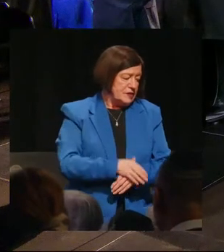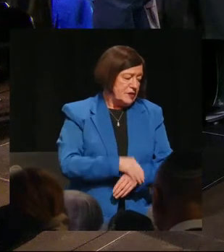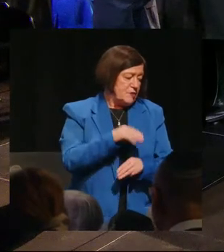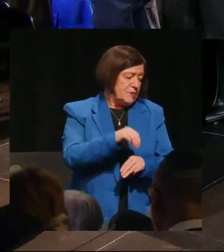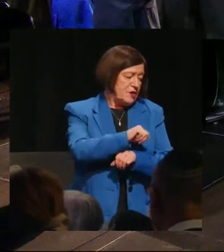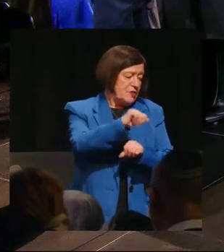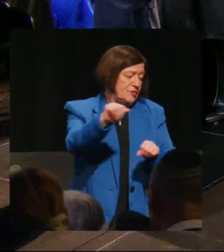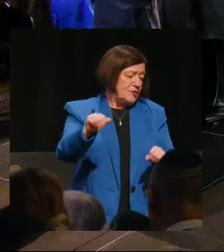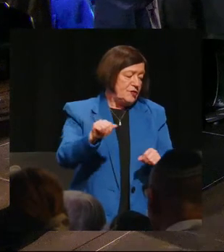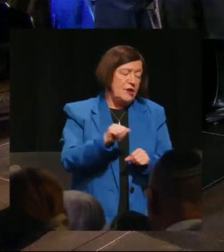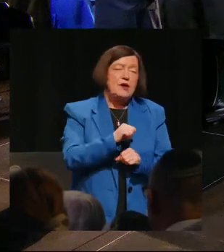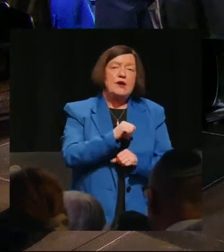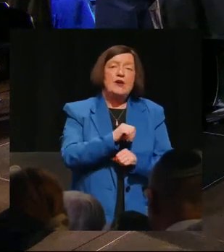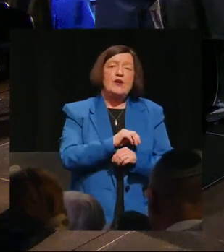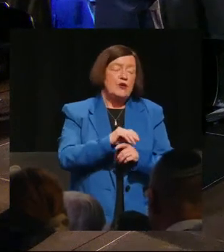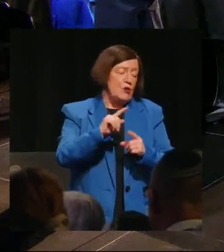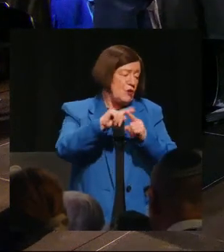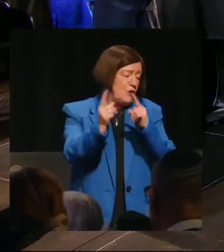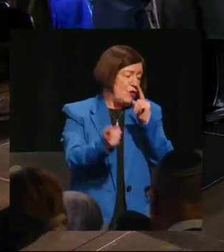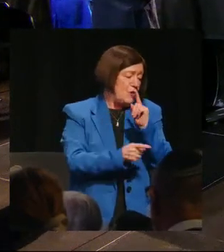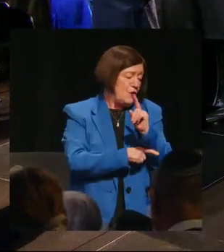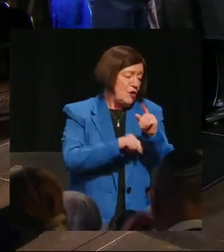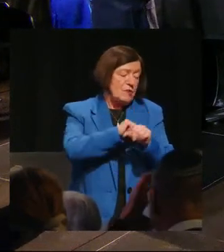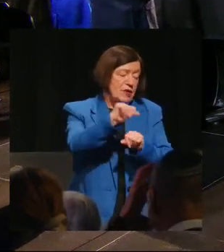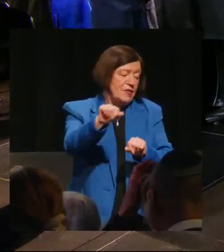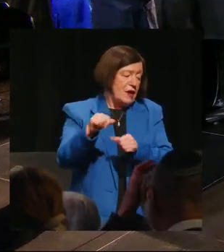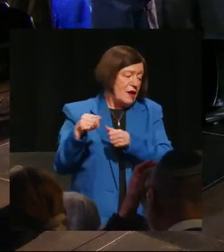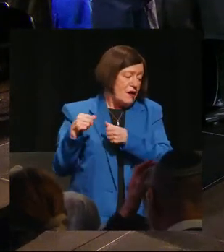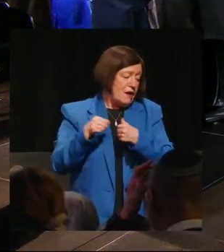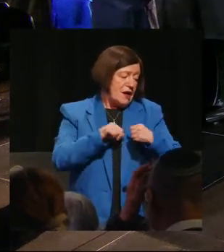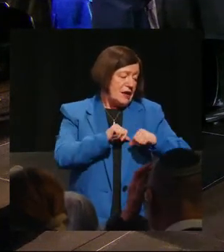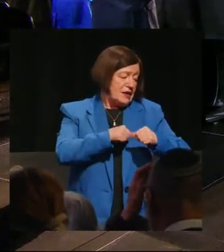mispalelim b'yad haskoros